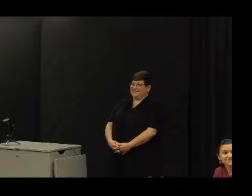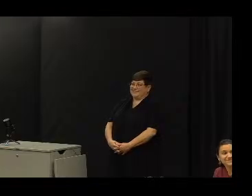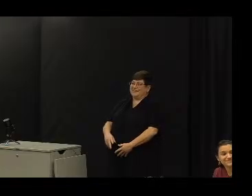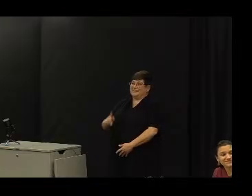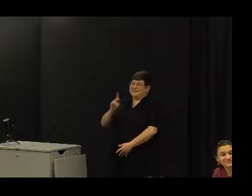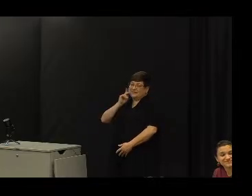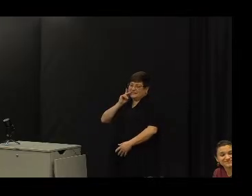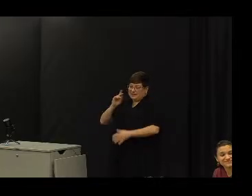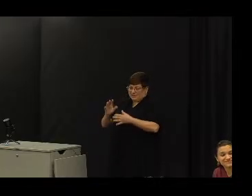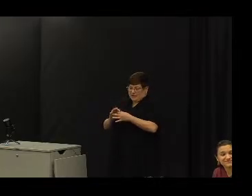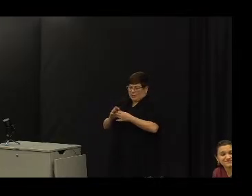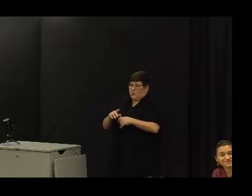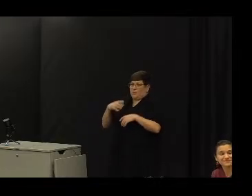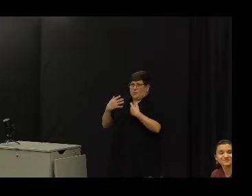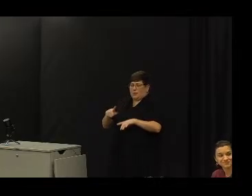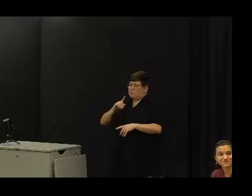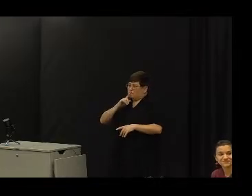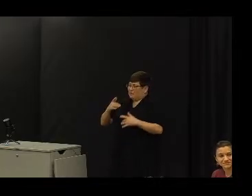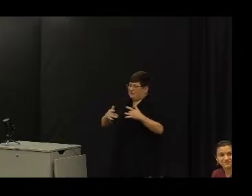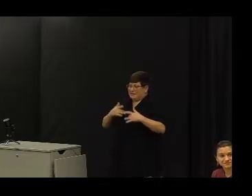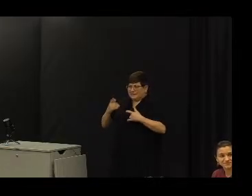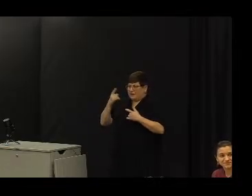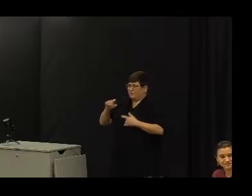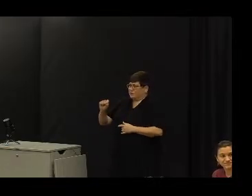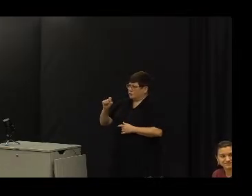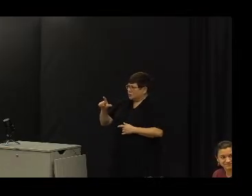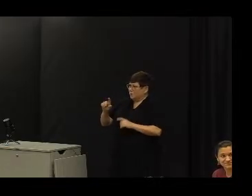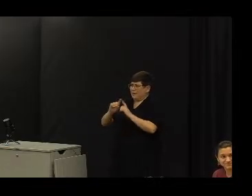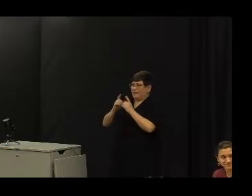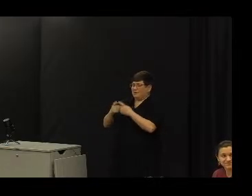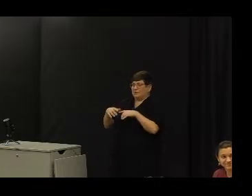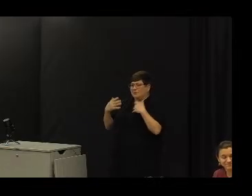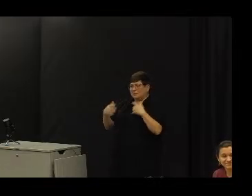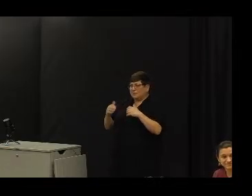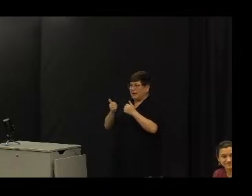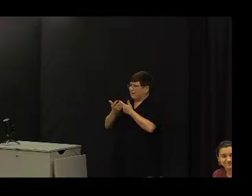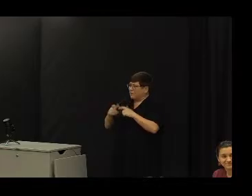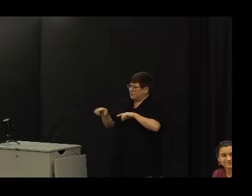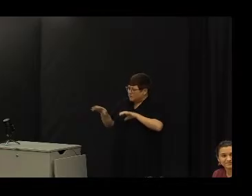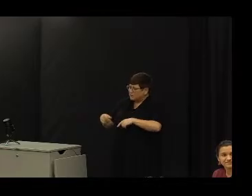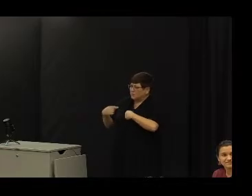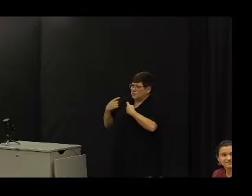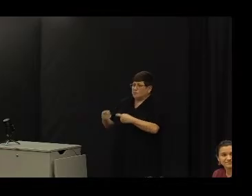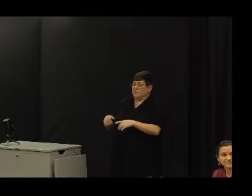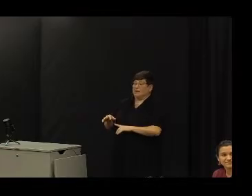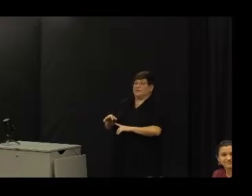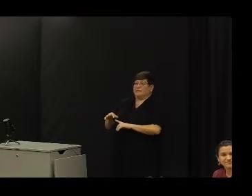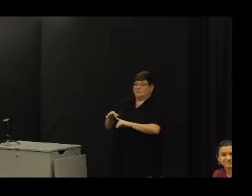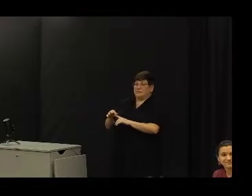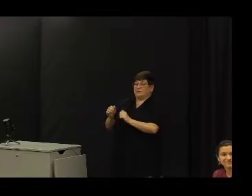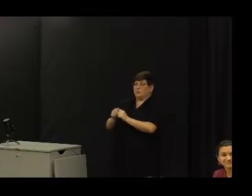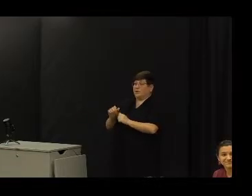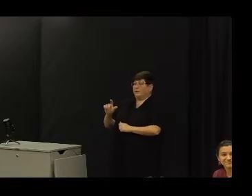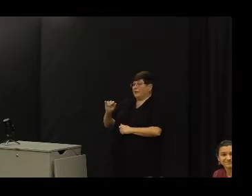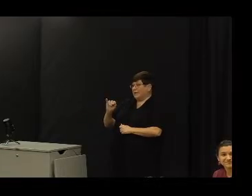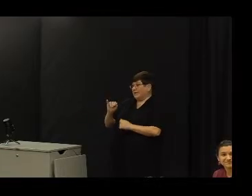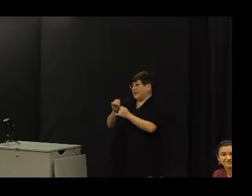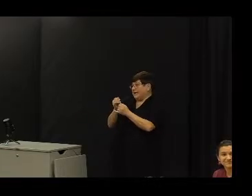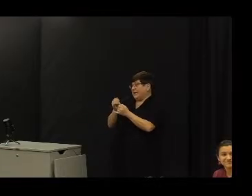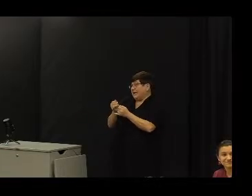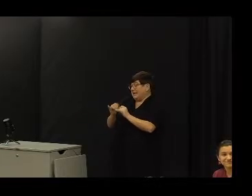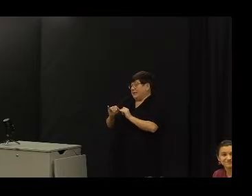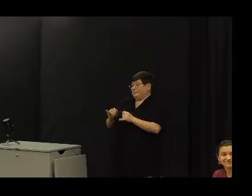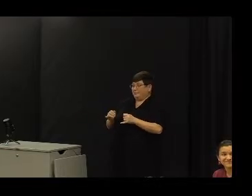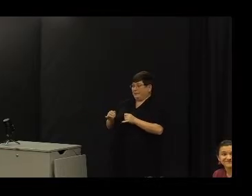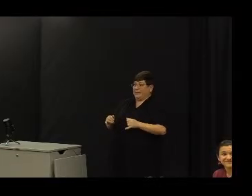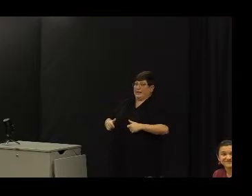Wow, that is really exciting for our student life department and everything that they've been doing, especially with the independent living skills. Now,